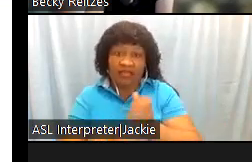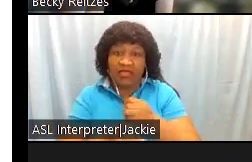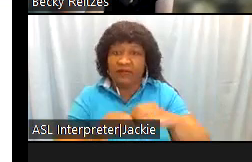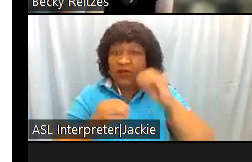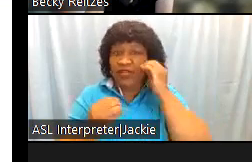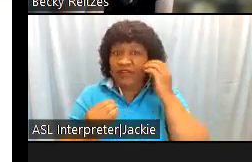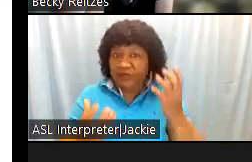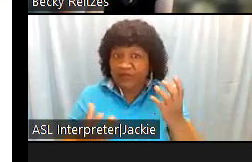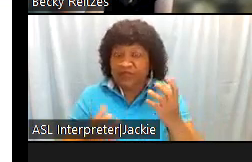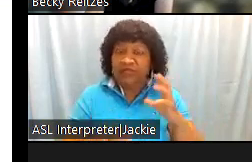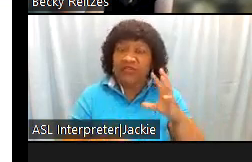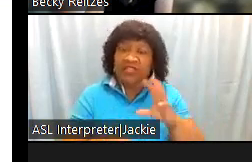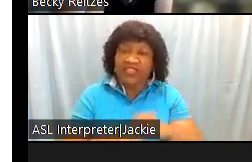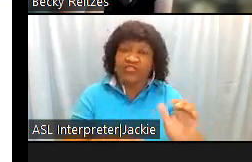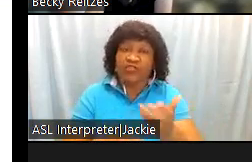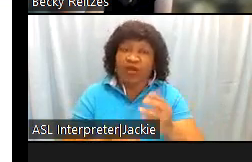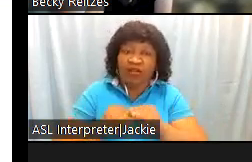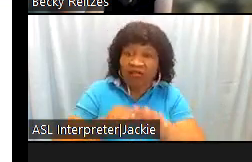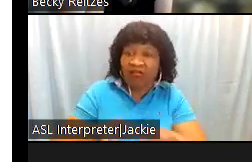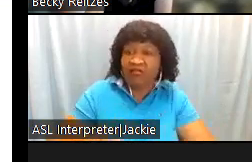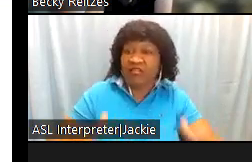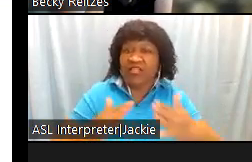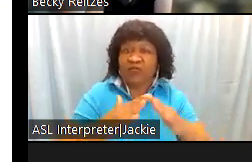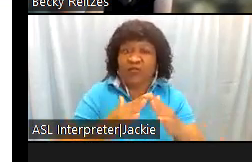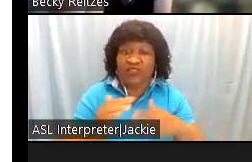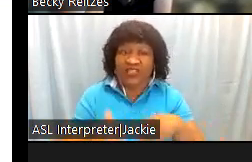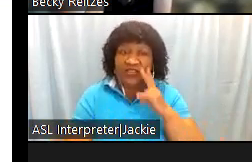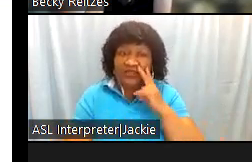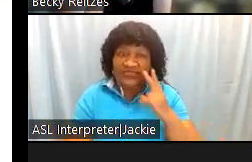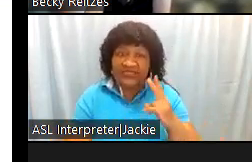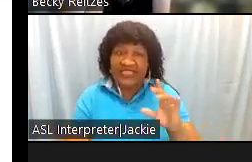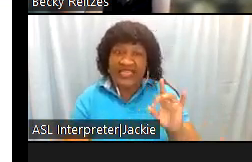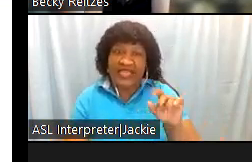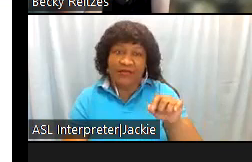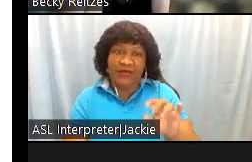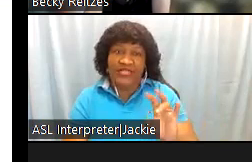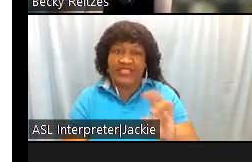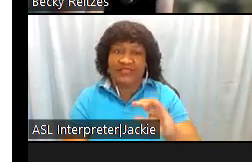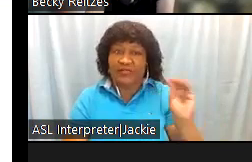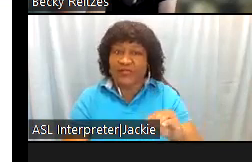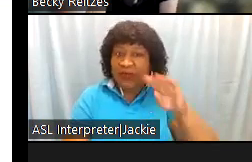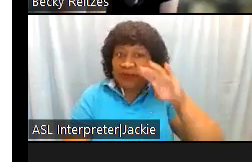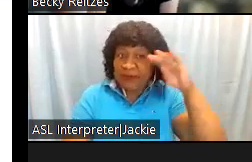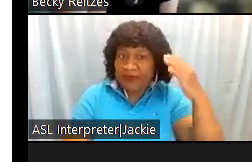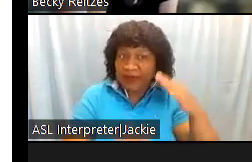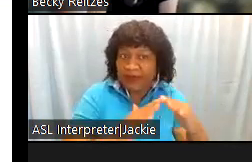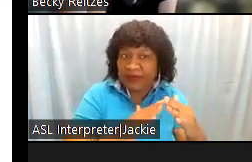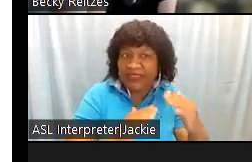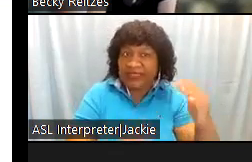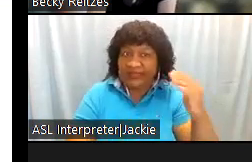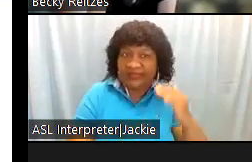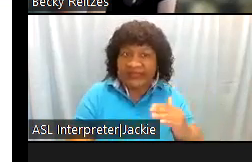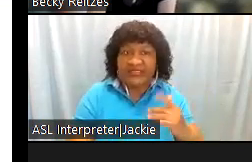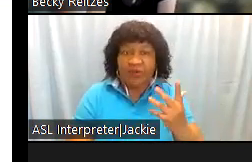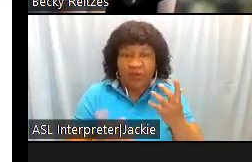into Latinx communities, and then you can see 8.7% in Black communities. So really big push to